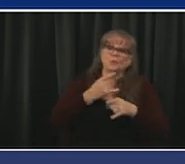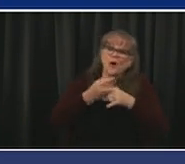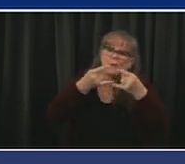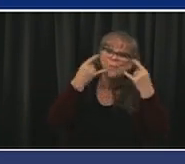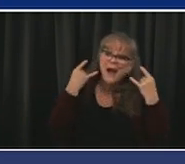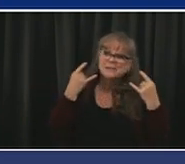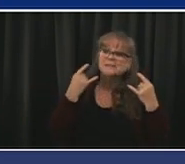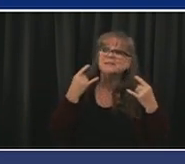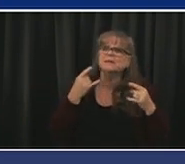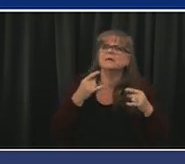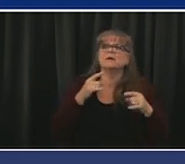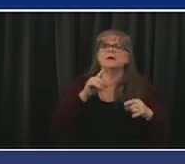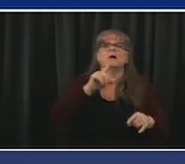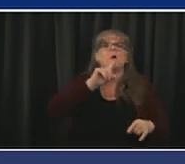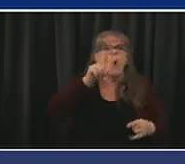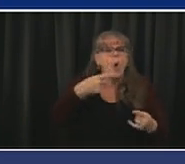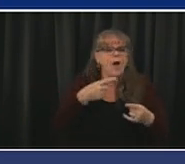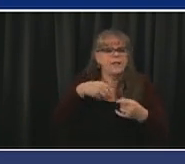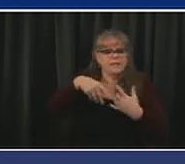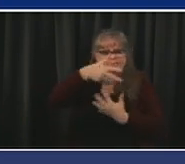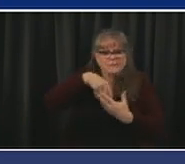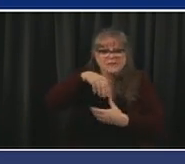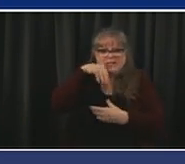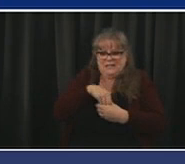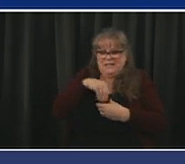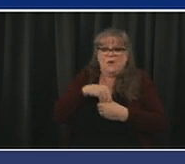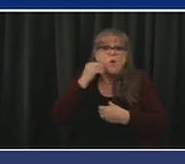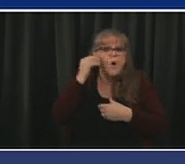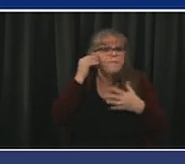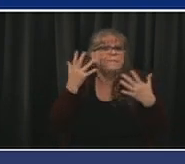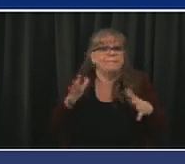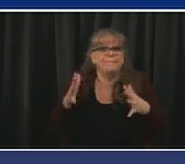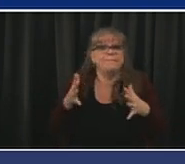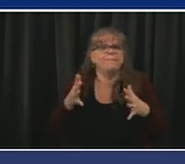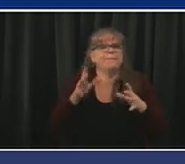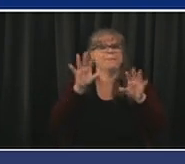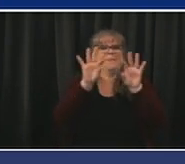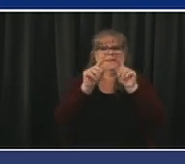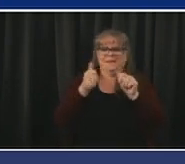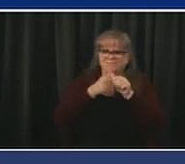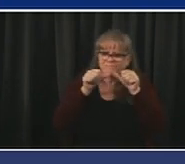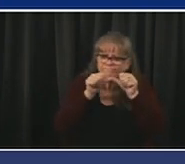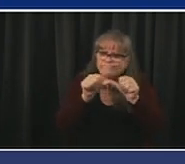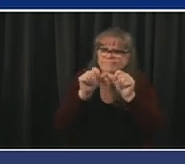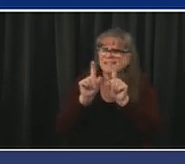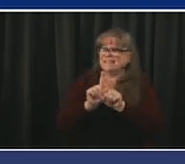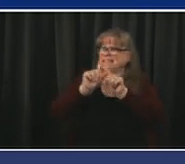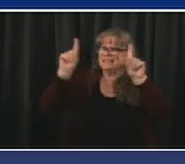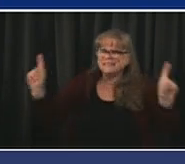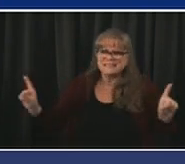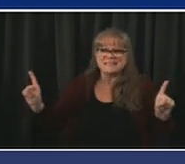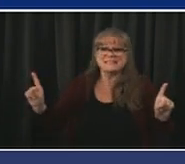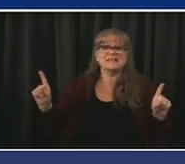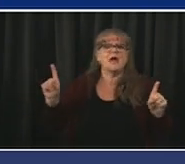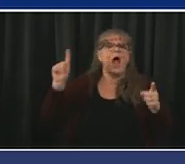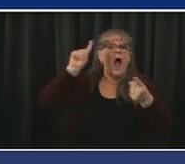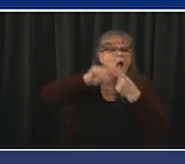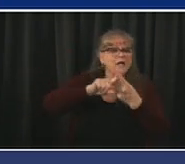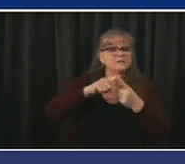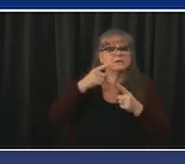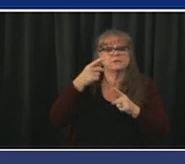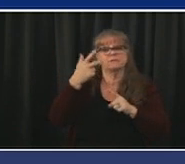people outside of your home whenever possible, keep a distance of 6 feet, keep all these precautions up the next couple months, then we're through this.